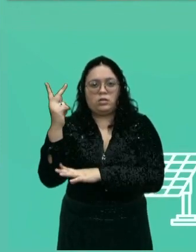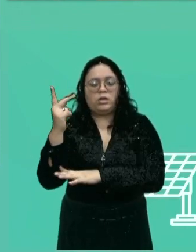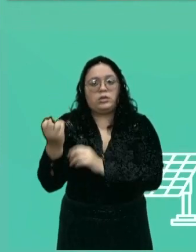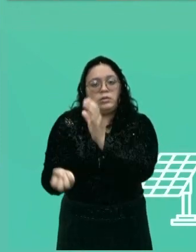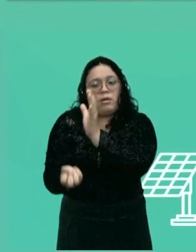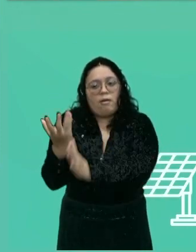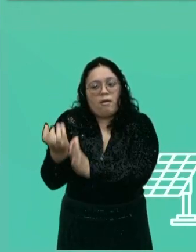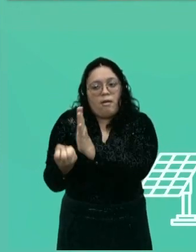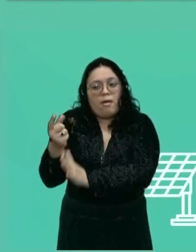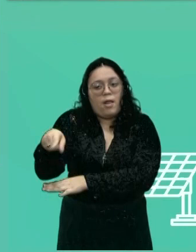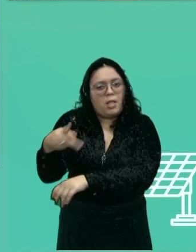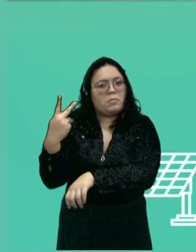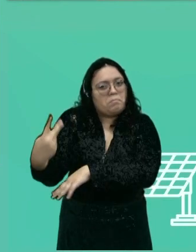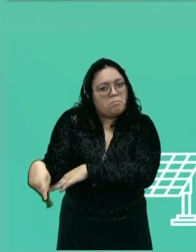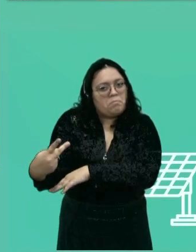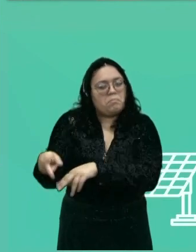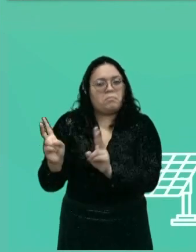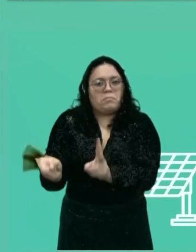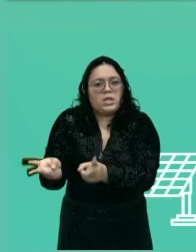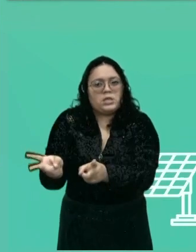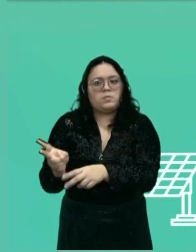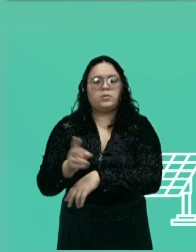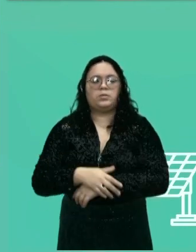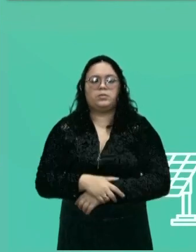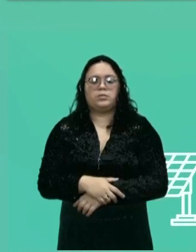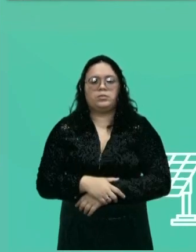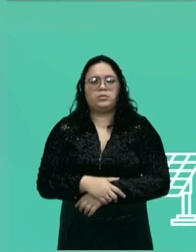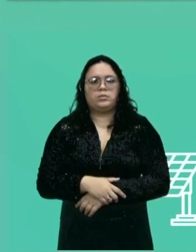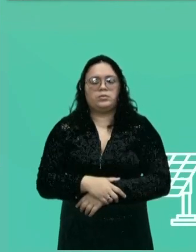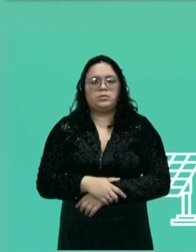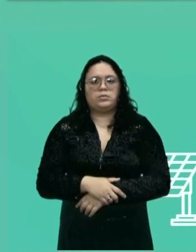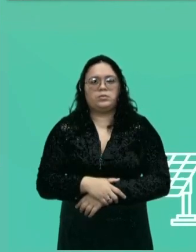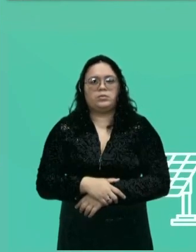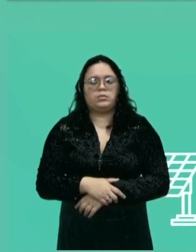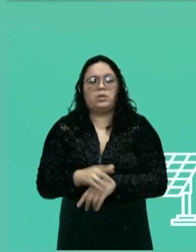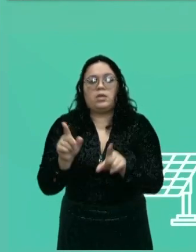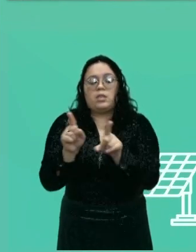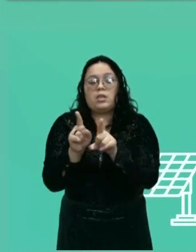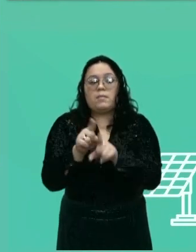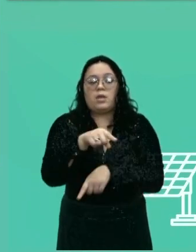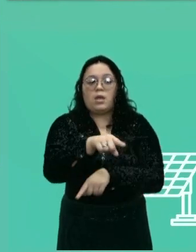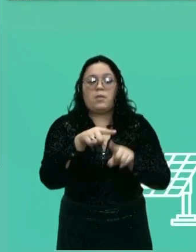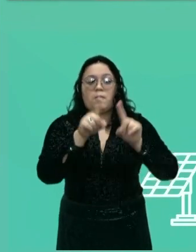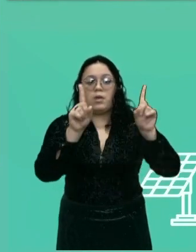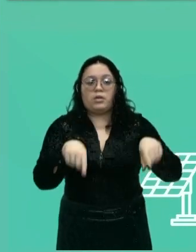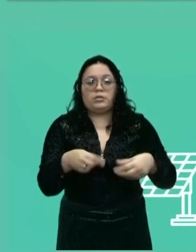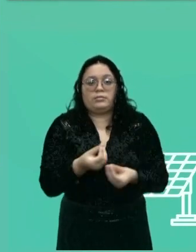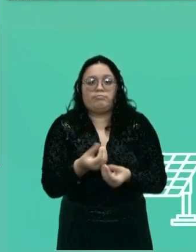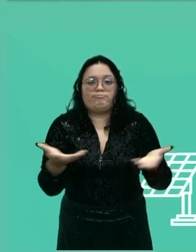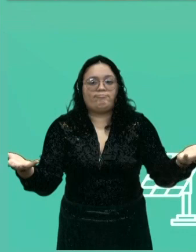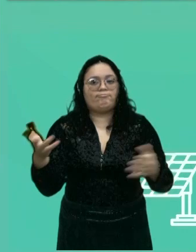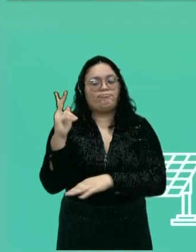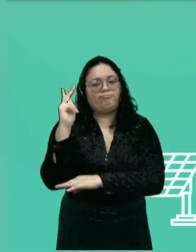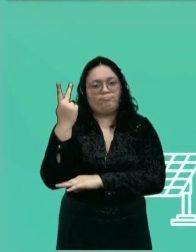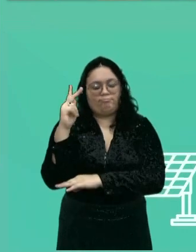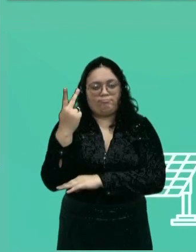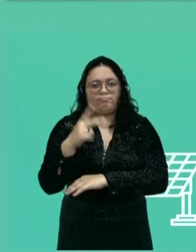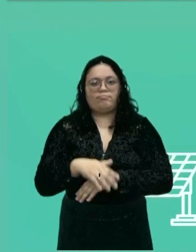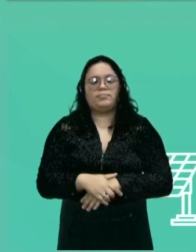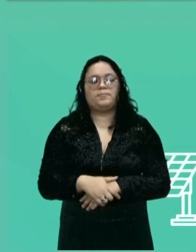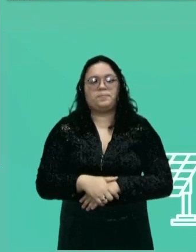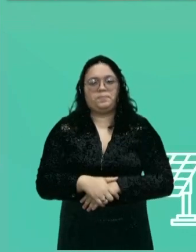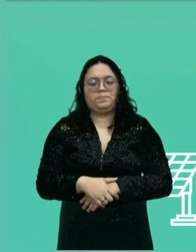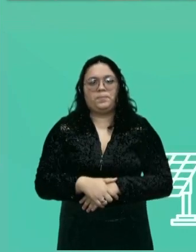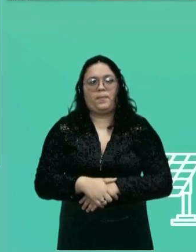also H21, which is a more hydrogen distribution focused project in the north of England. And also